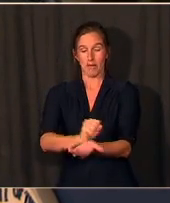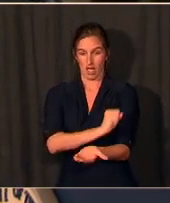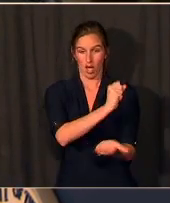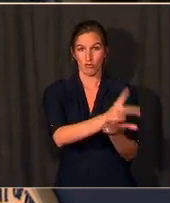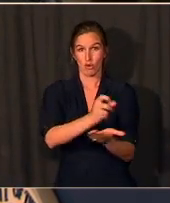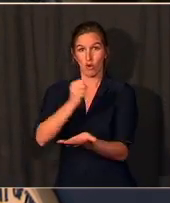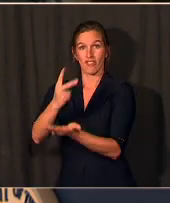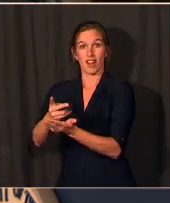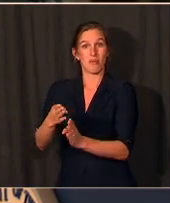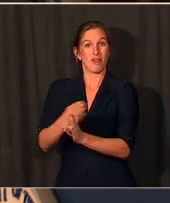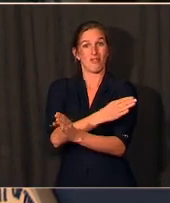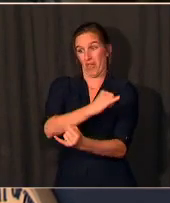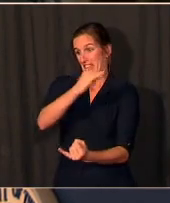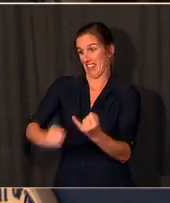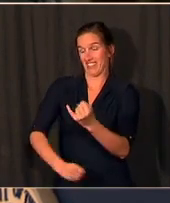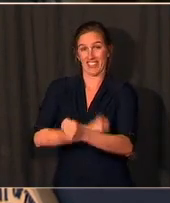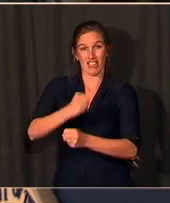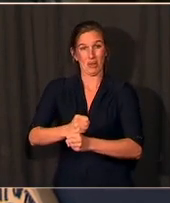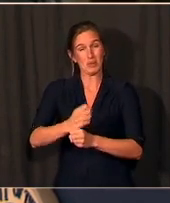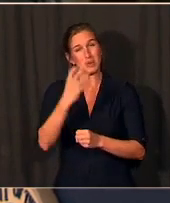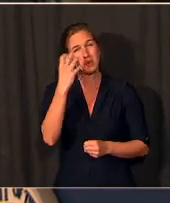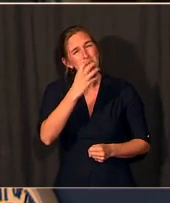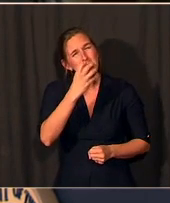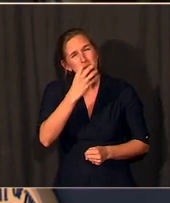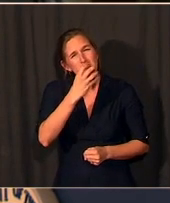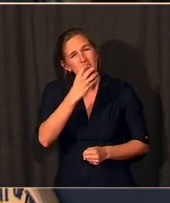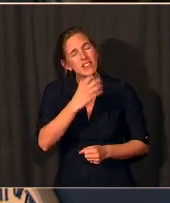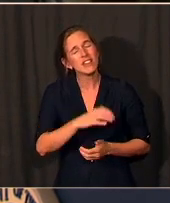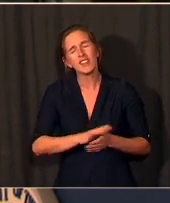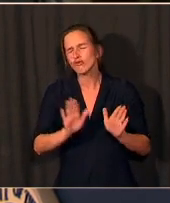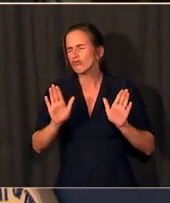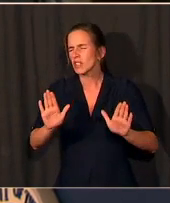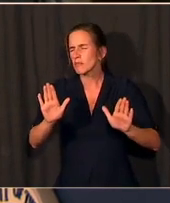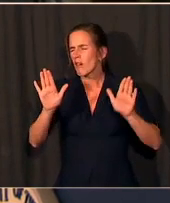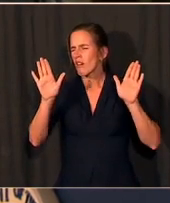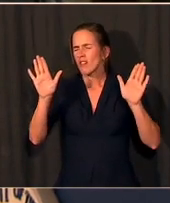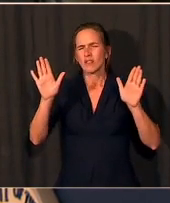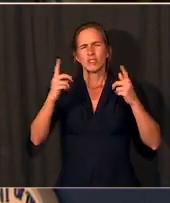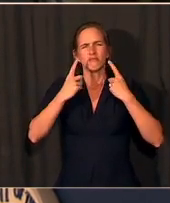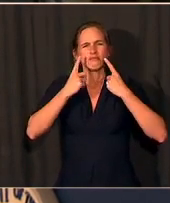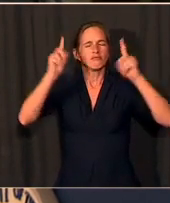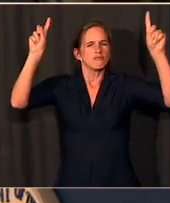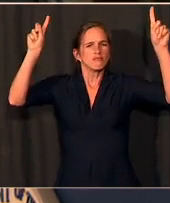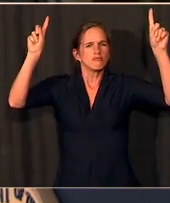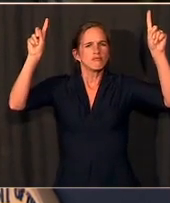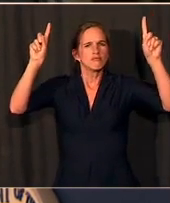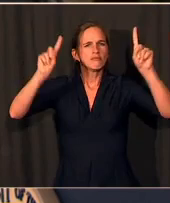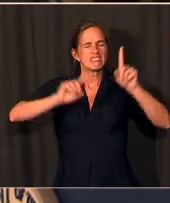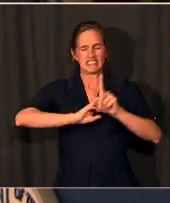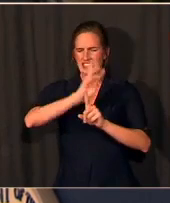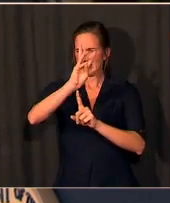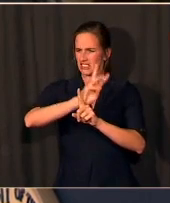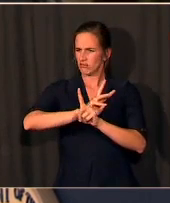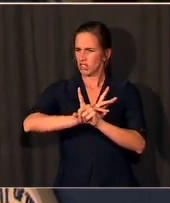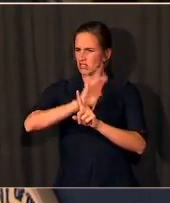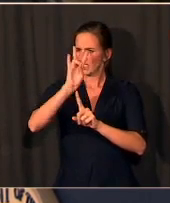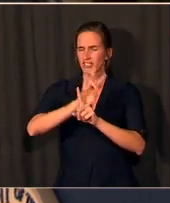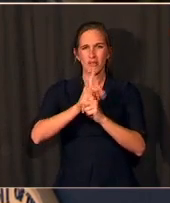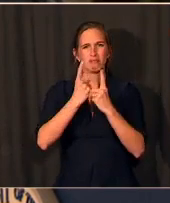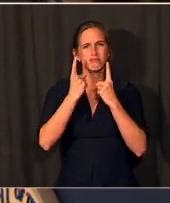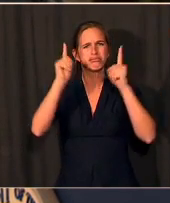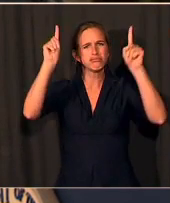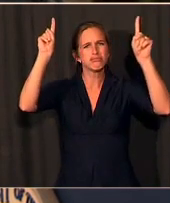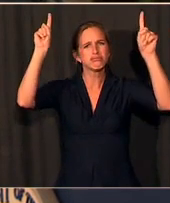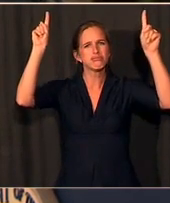year. I think it's a remarkable achievement within a period of 6 to 7 months. It